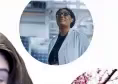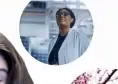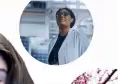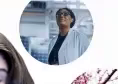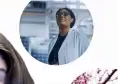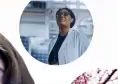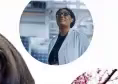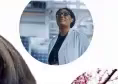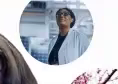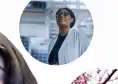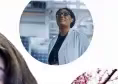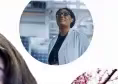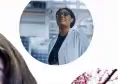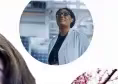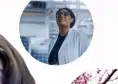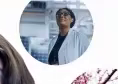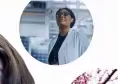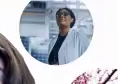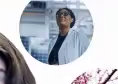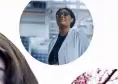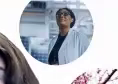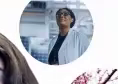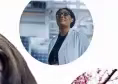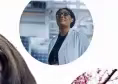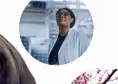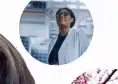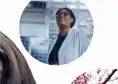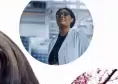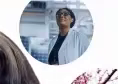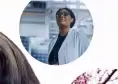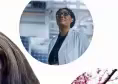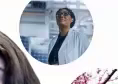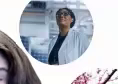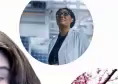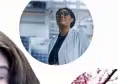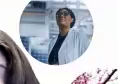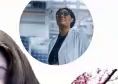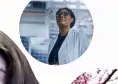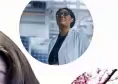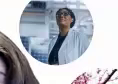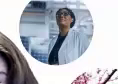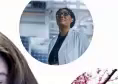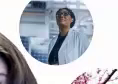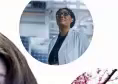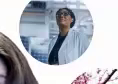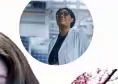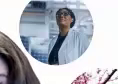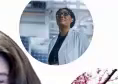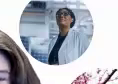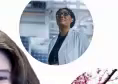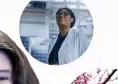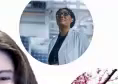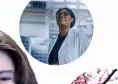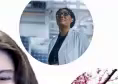sharing with you a brief. This is a short summary of the key takeaways and findings of our report, and